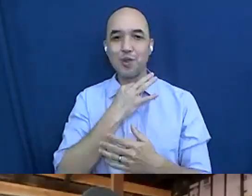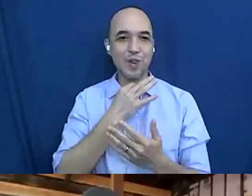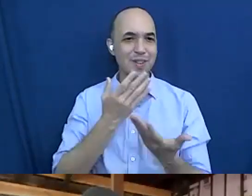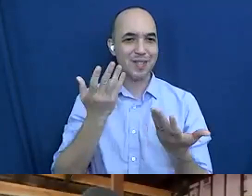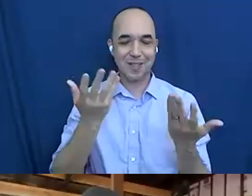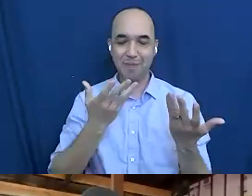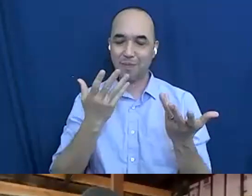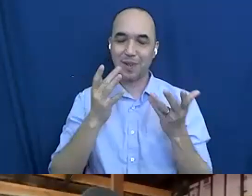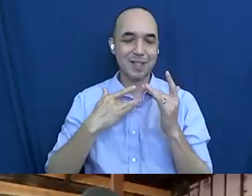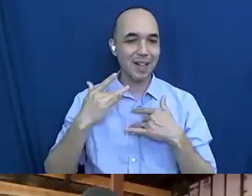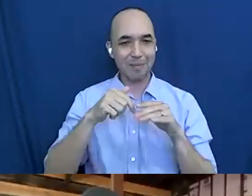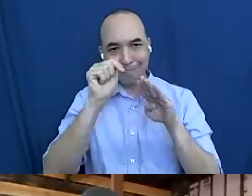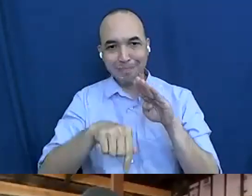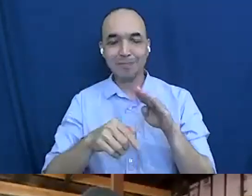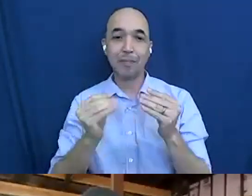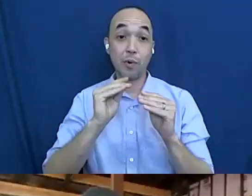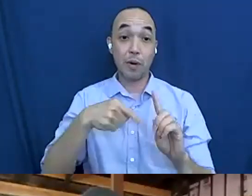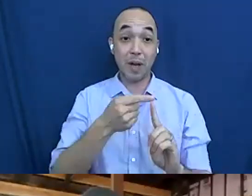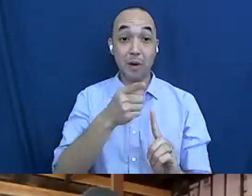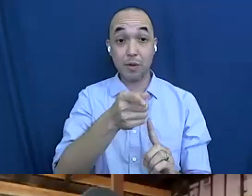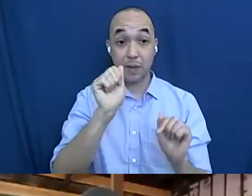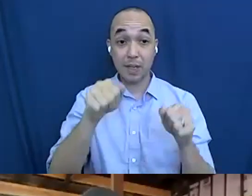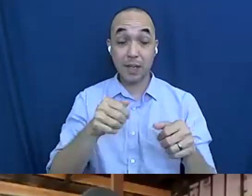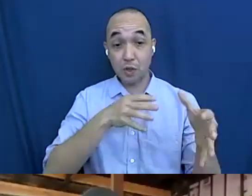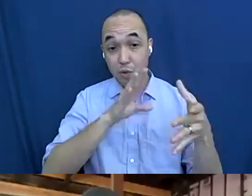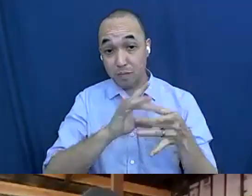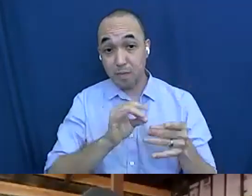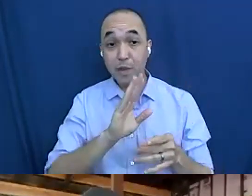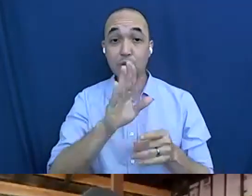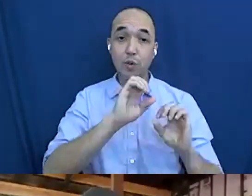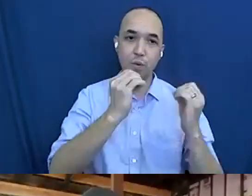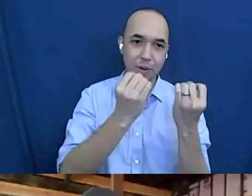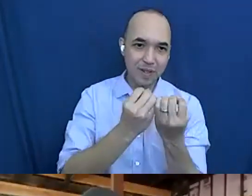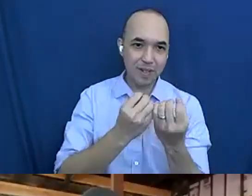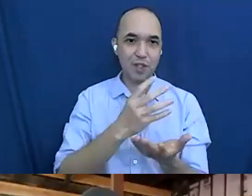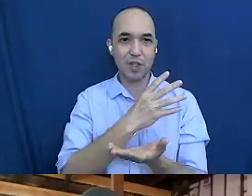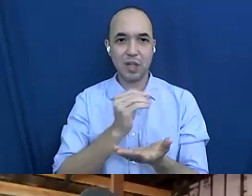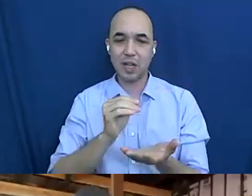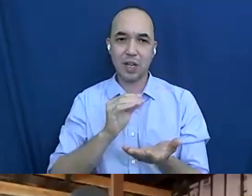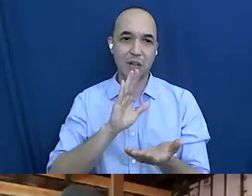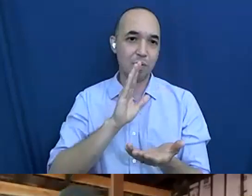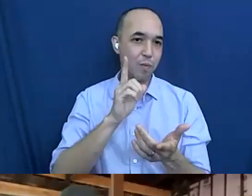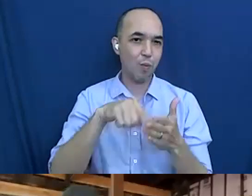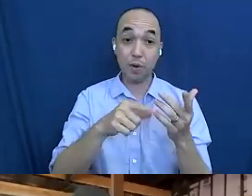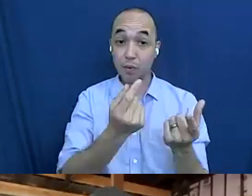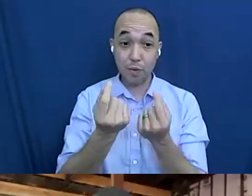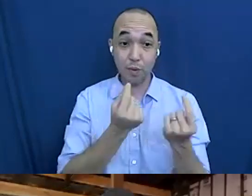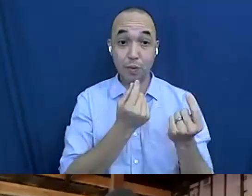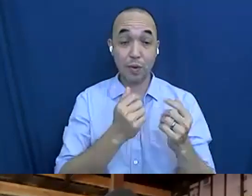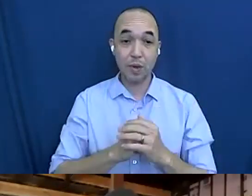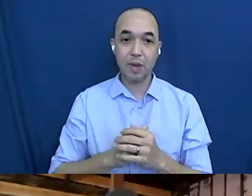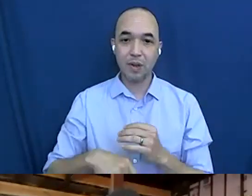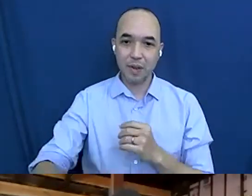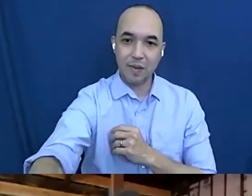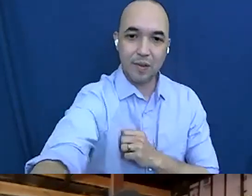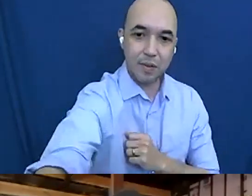the audience a little bit about your organization and what you do before we deep dive into your background? Sure. My name is Rodney